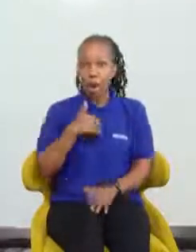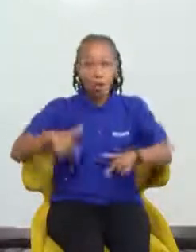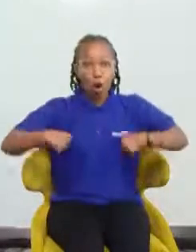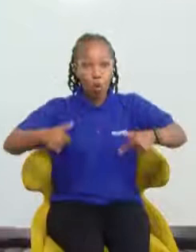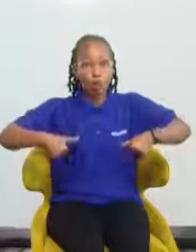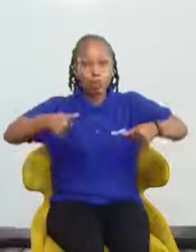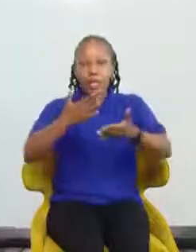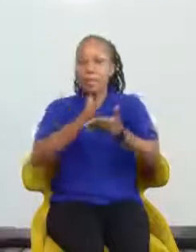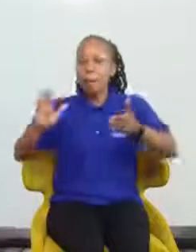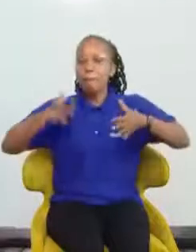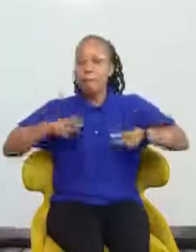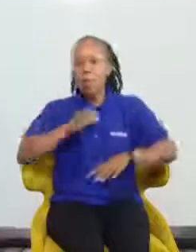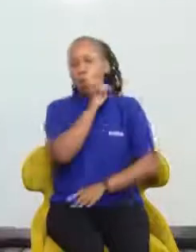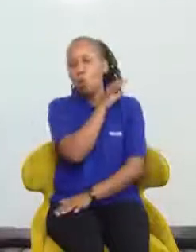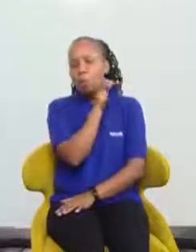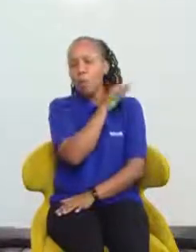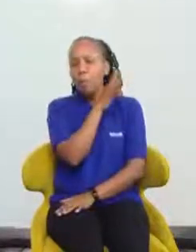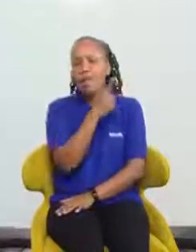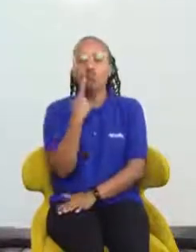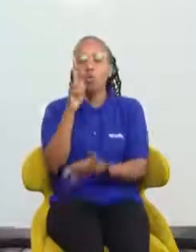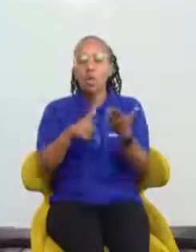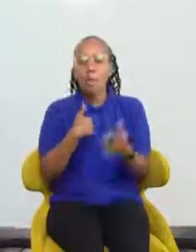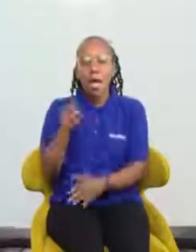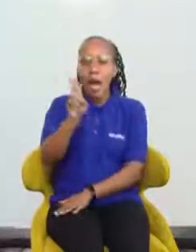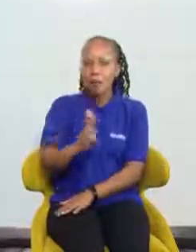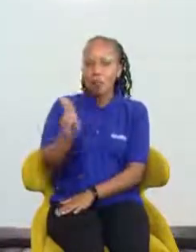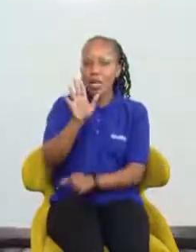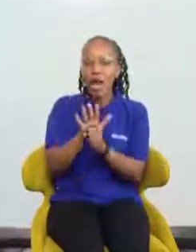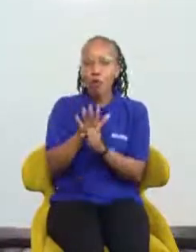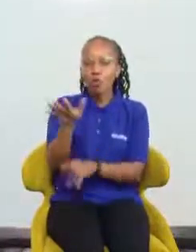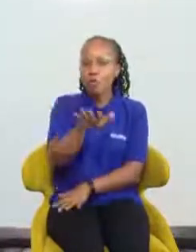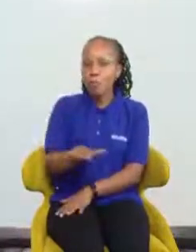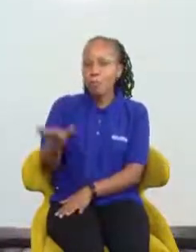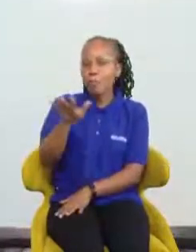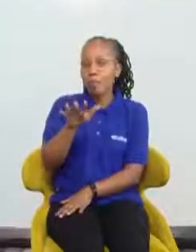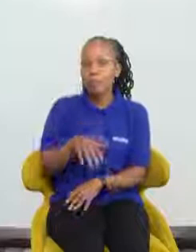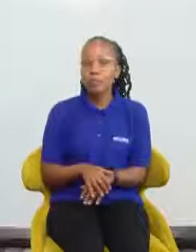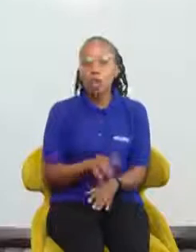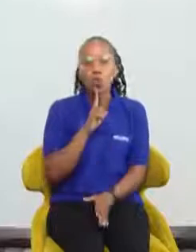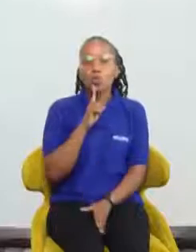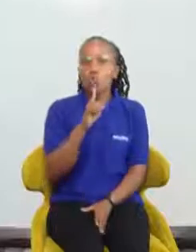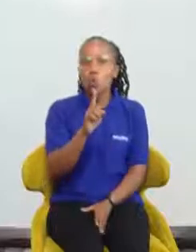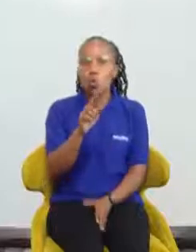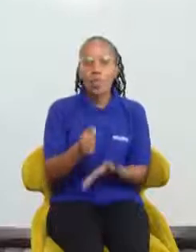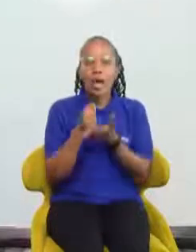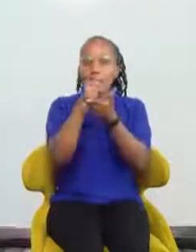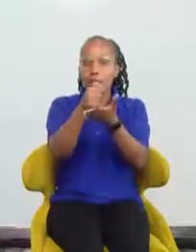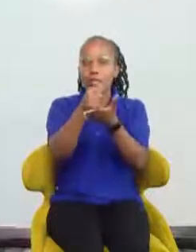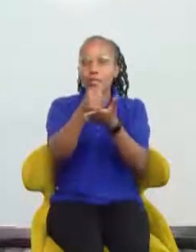passengers will complain saying, I'm filling up the space and whatnot. So with the assistive